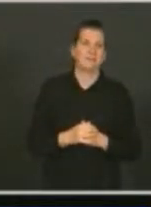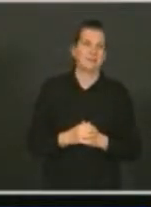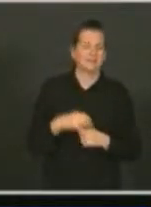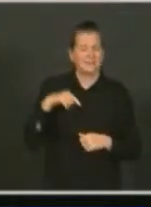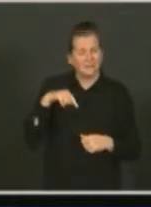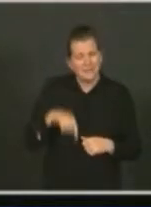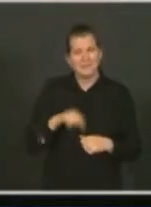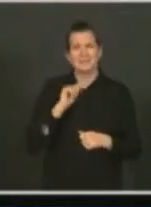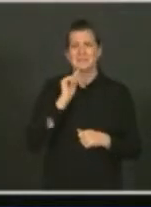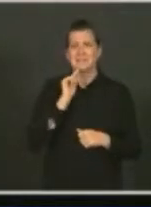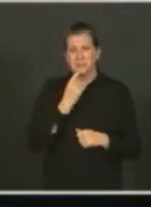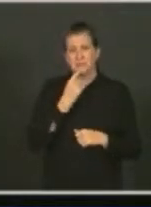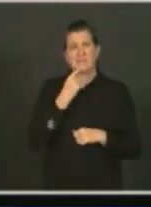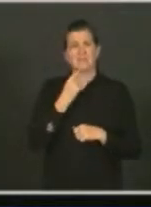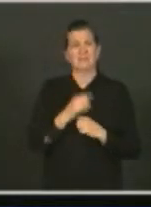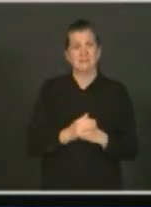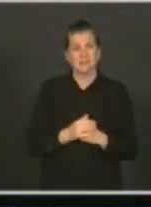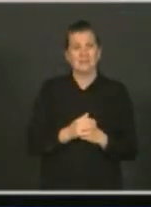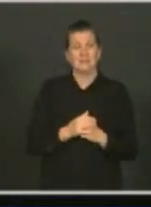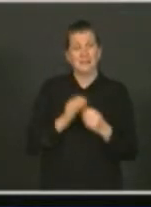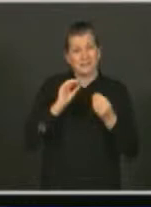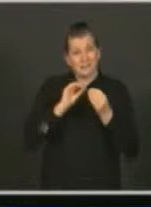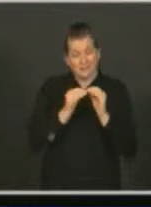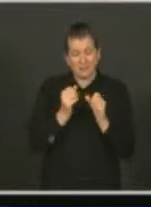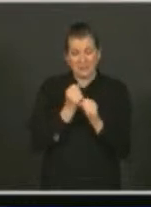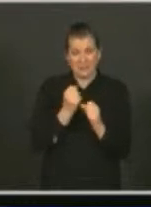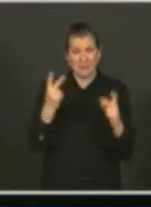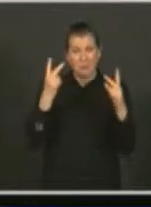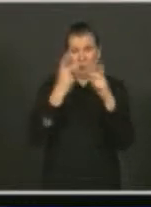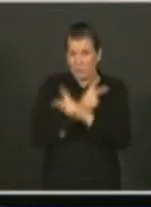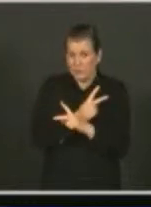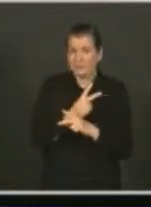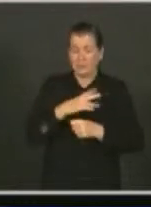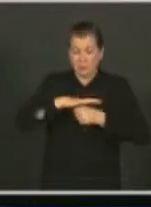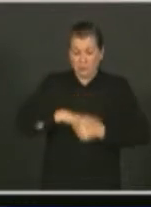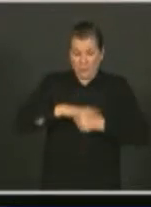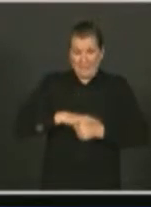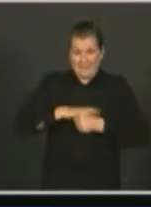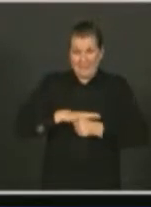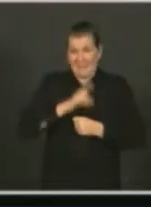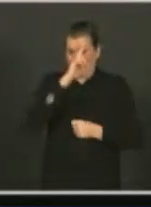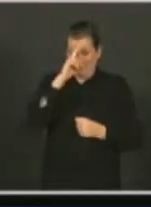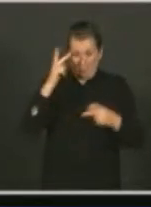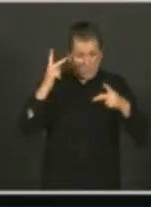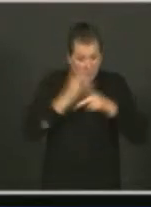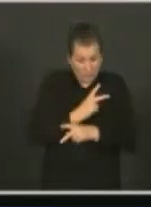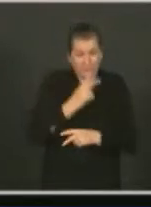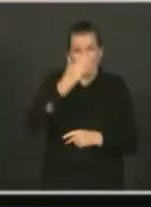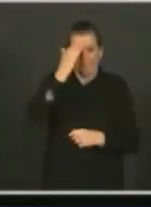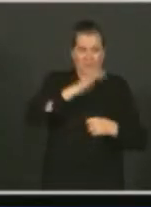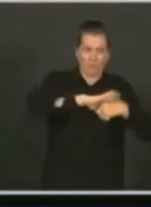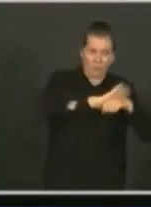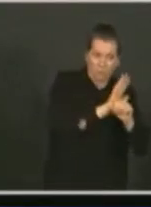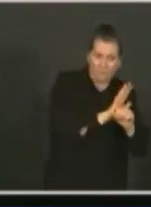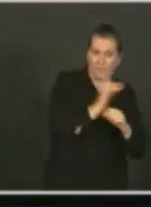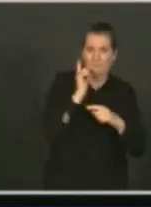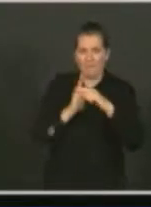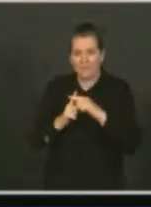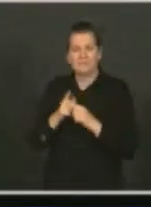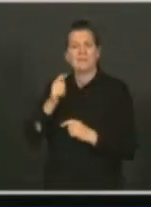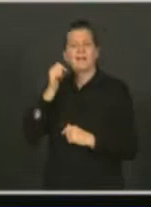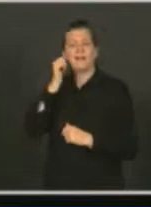it's actually quite a bit worse than it was in April and in May, because you have full capacity for